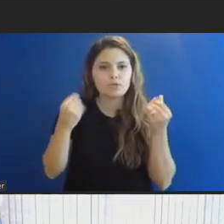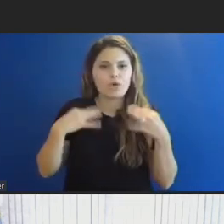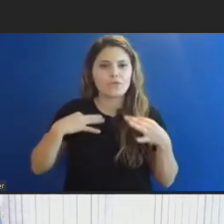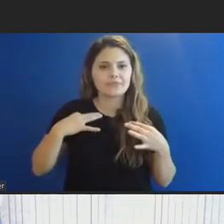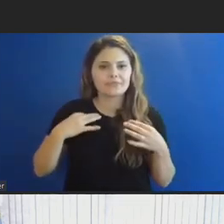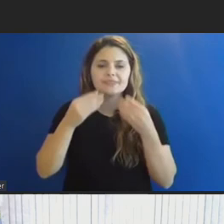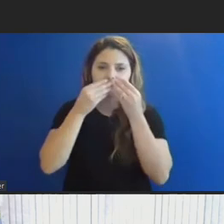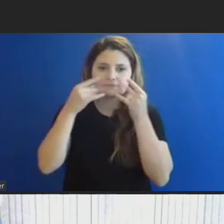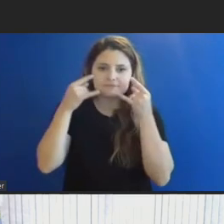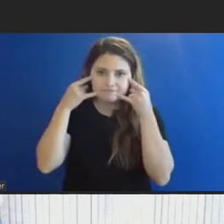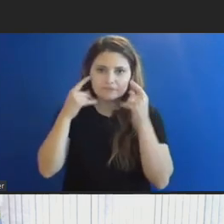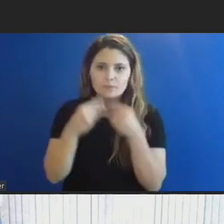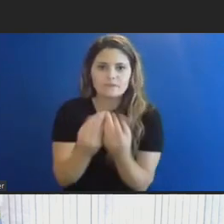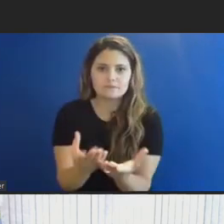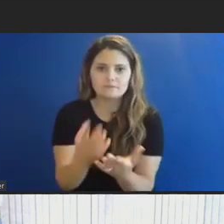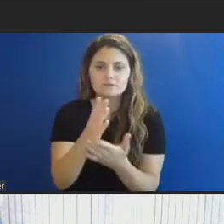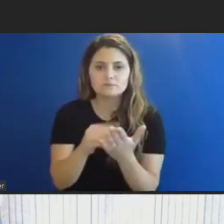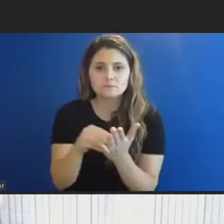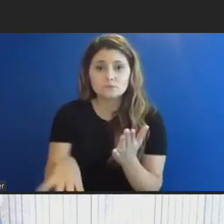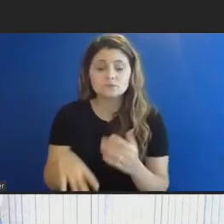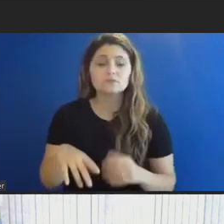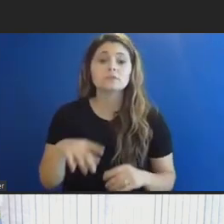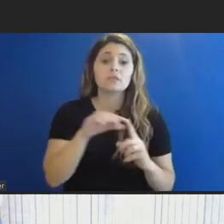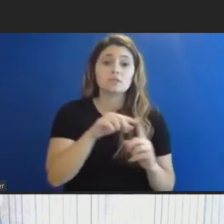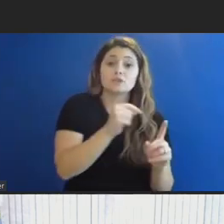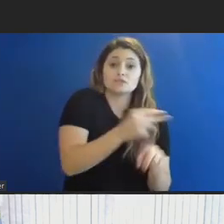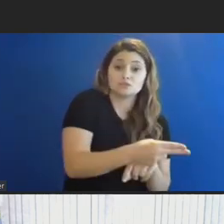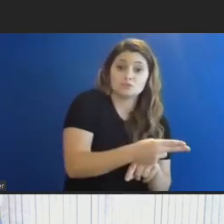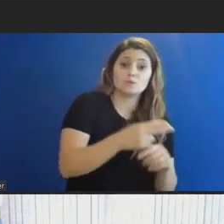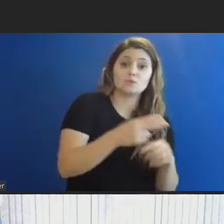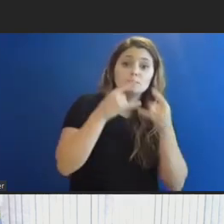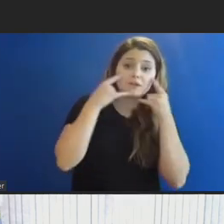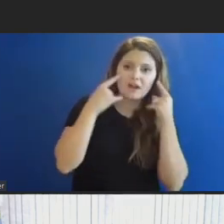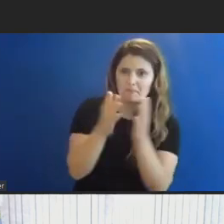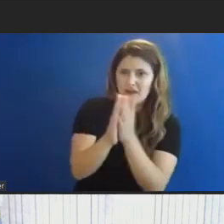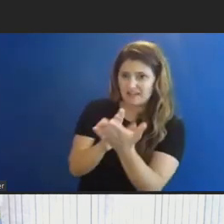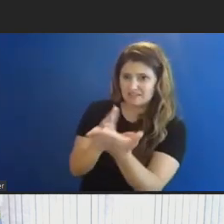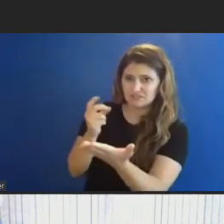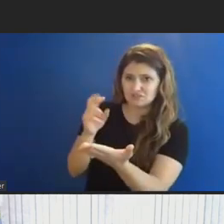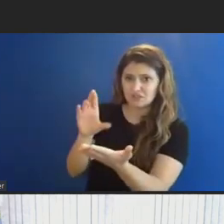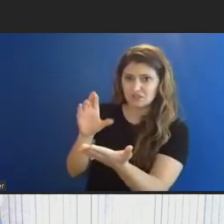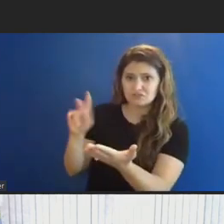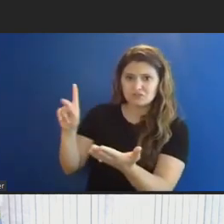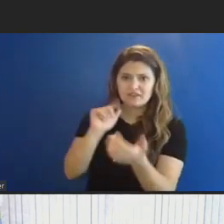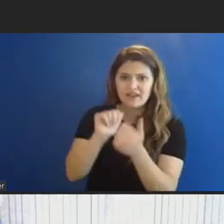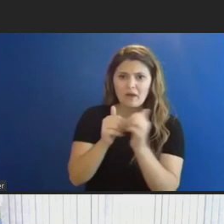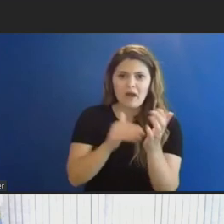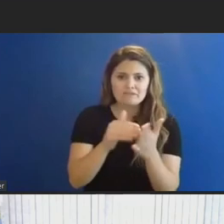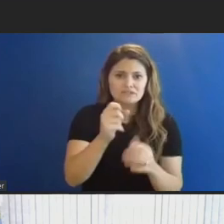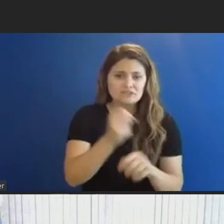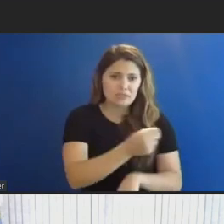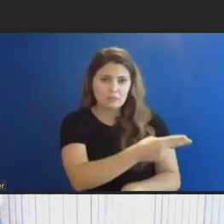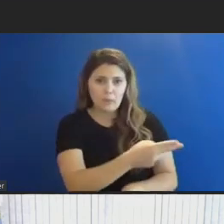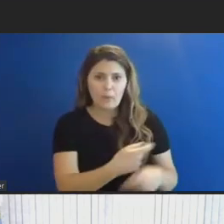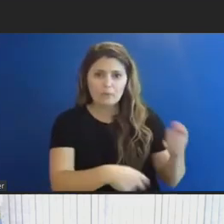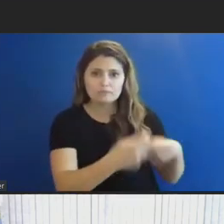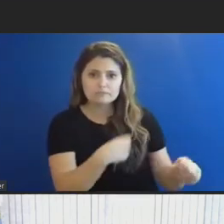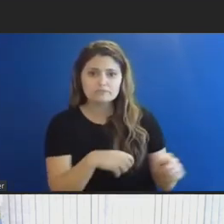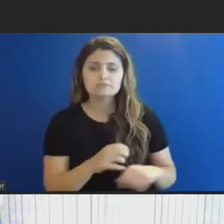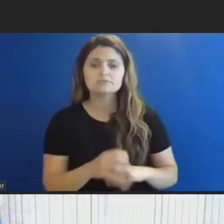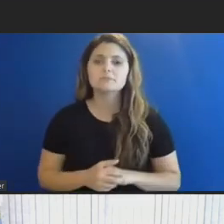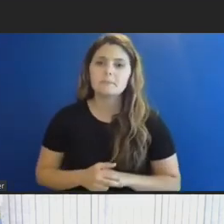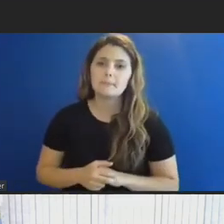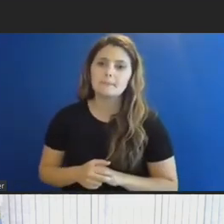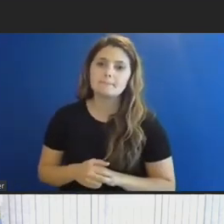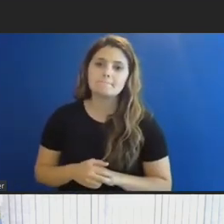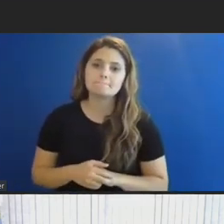to students. As far as the disposable ones, I'm gonna ask Dr. Cook to weigh in on that. How often do you think those need to be switched out, Dr. Cook?